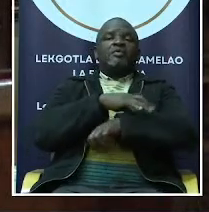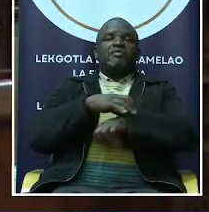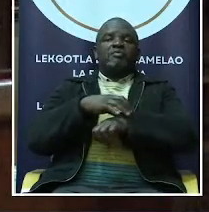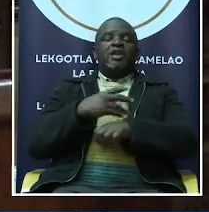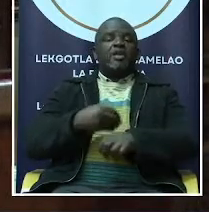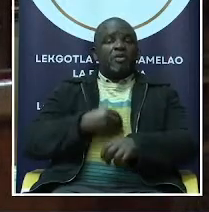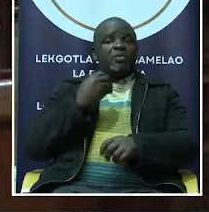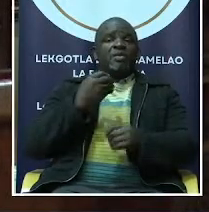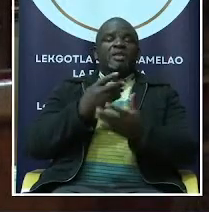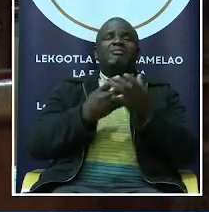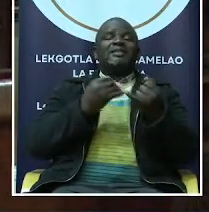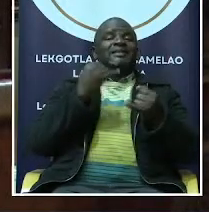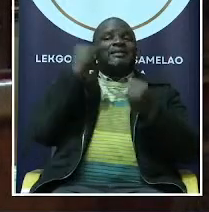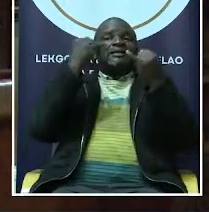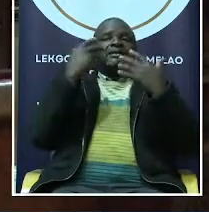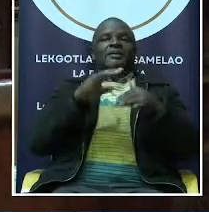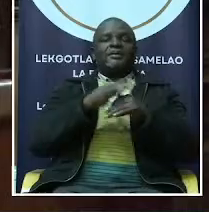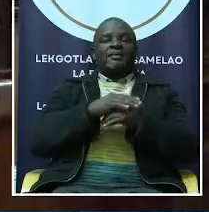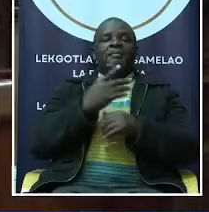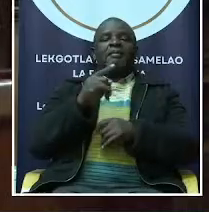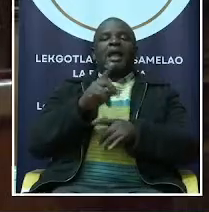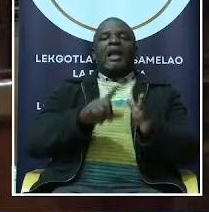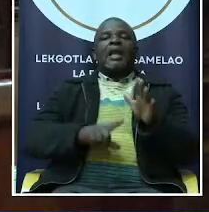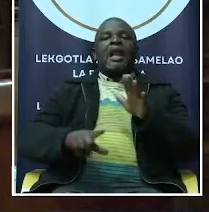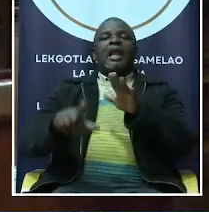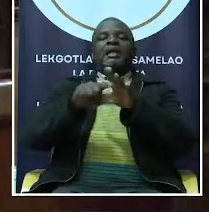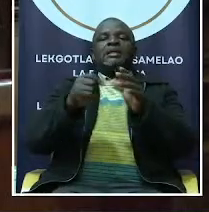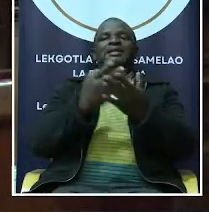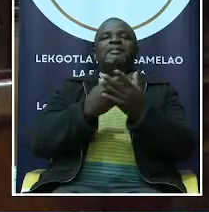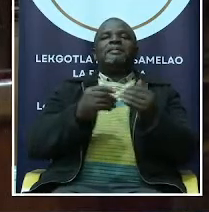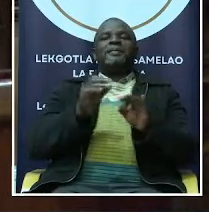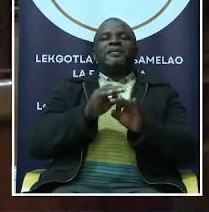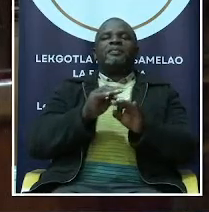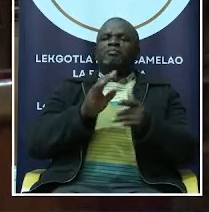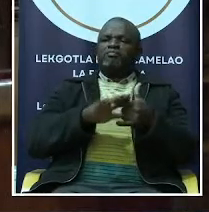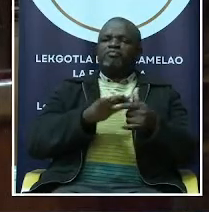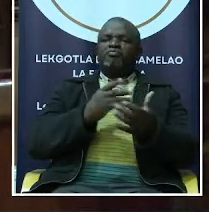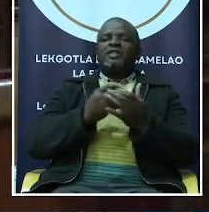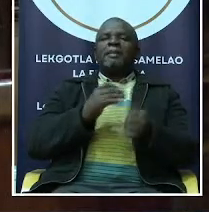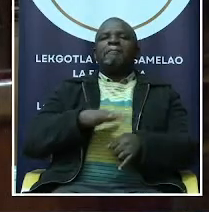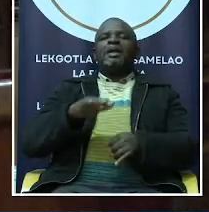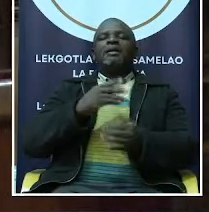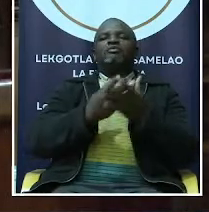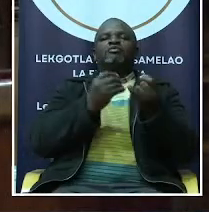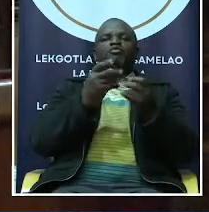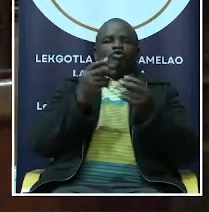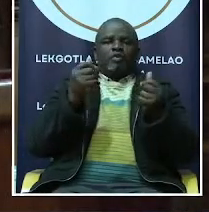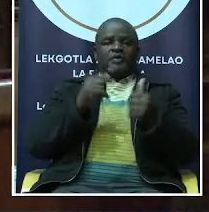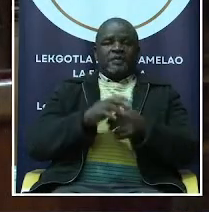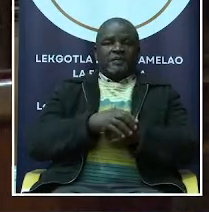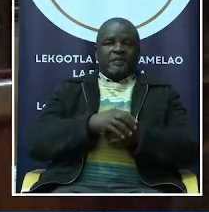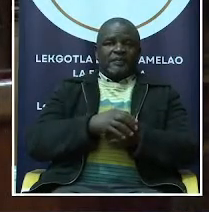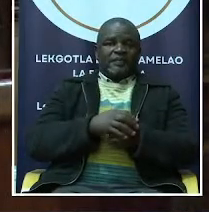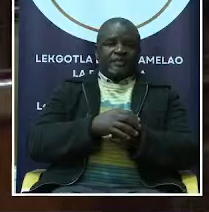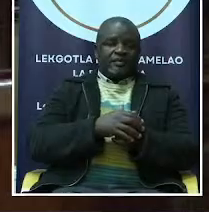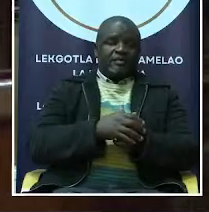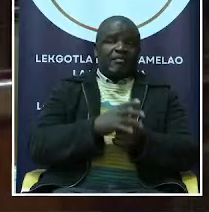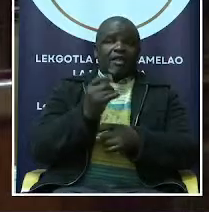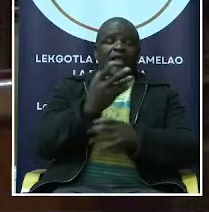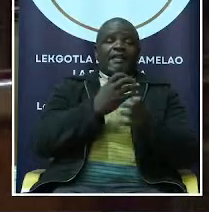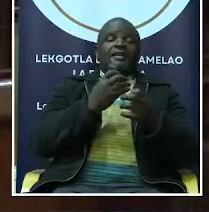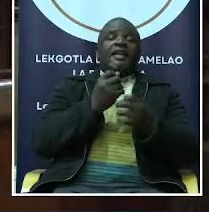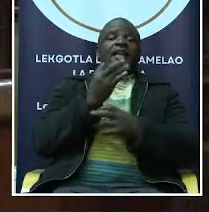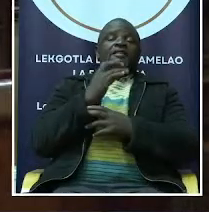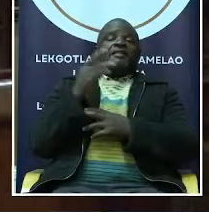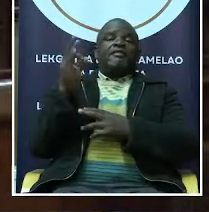have ideas, but they don't have the land and place to come and deal with this. As the economic freedom